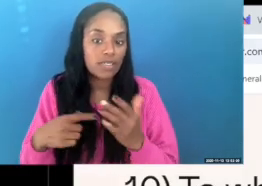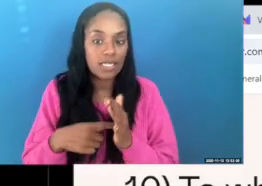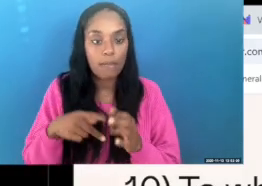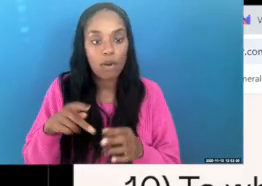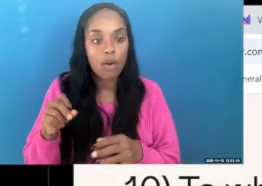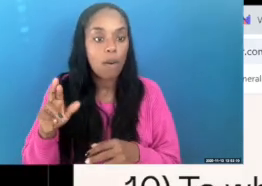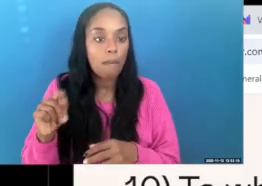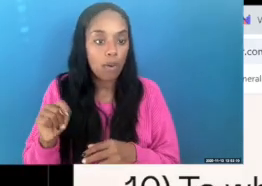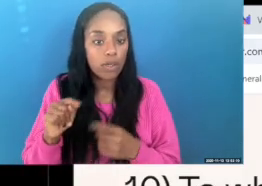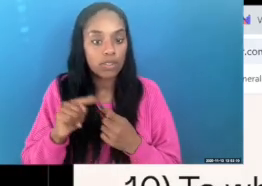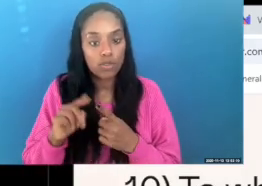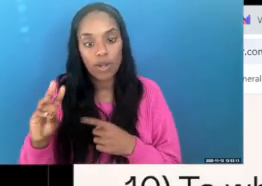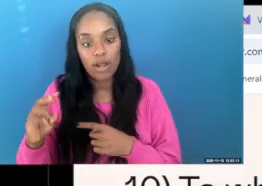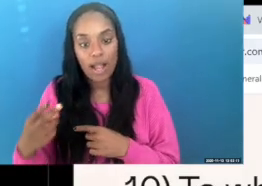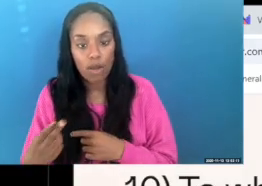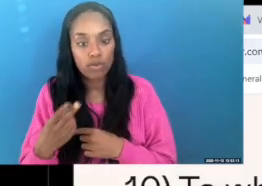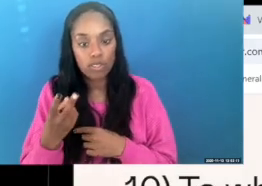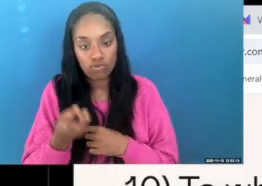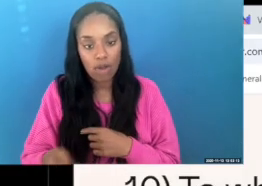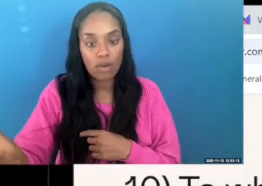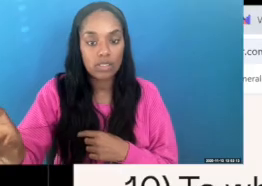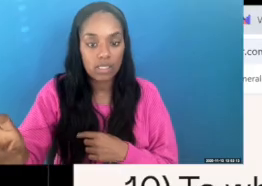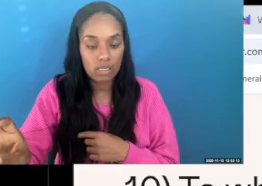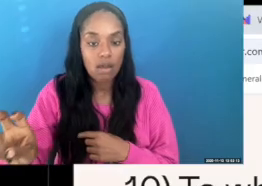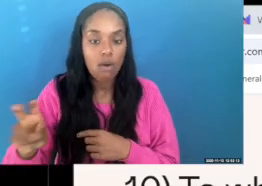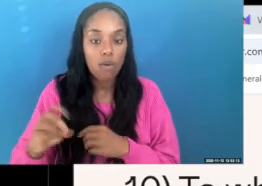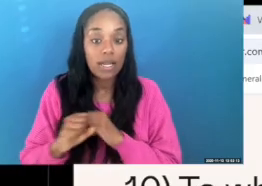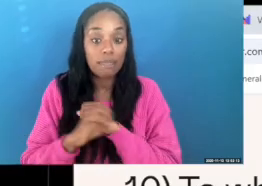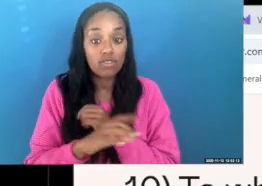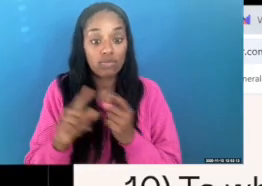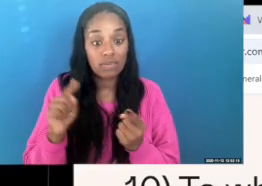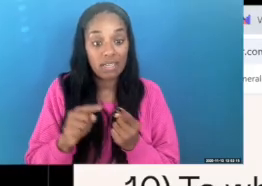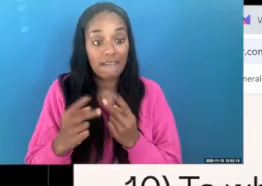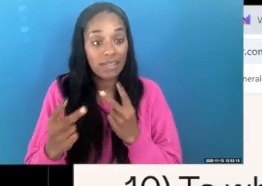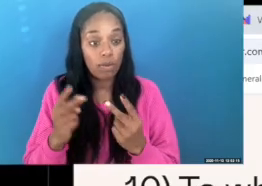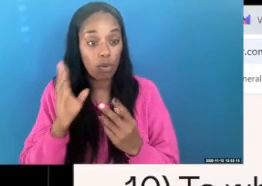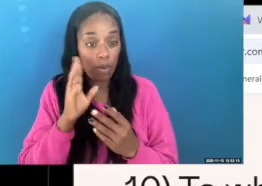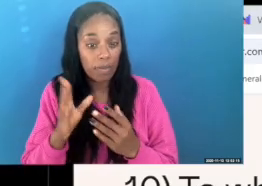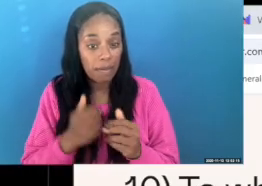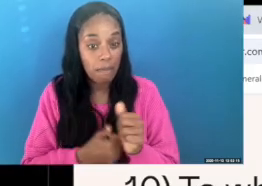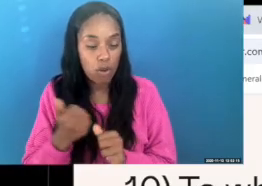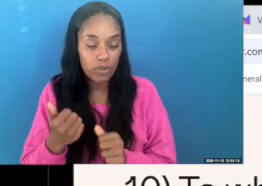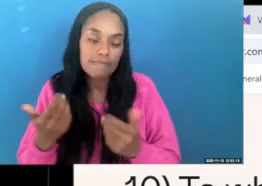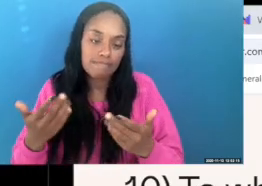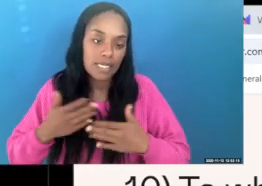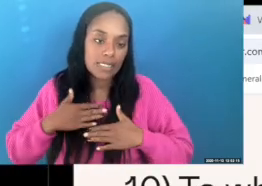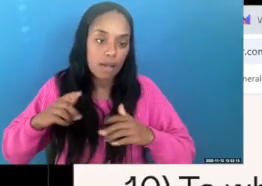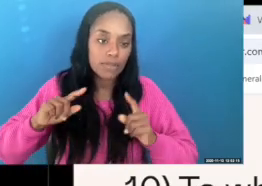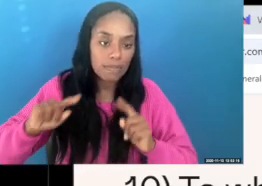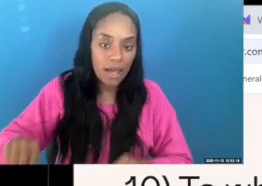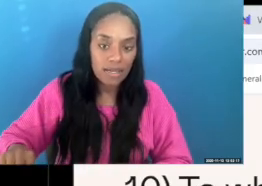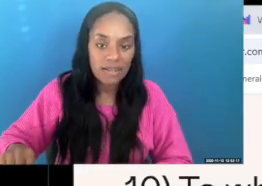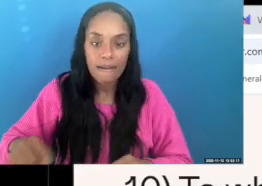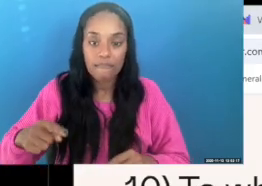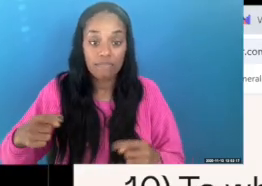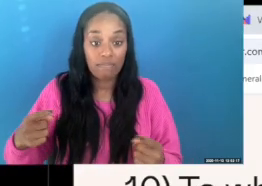target high impact corridors, just to focus investments on critical freight corridors, such as port to warehouse routes,